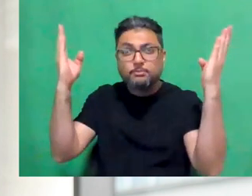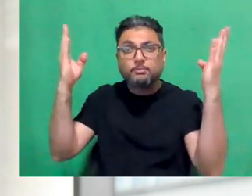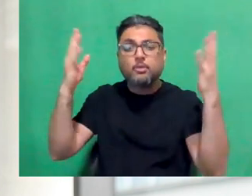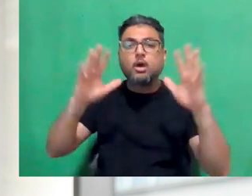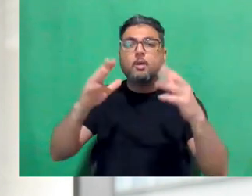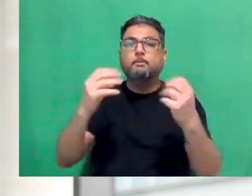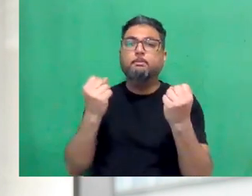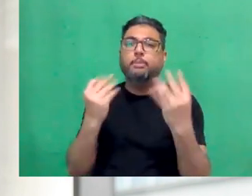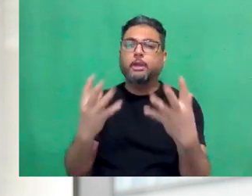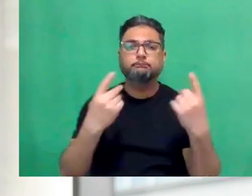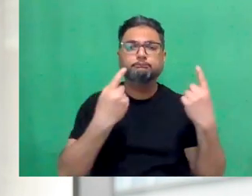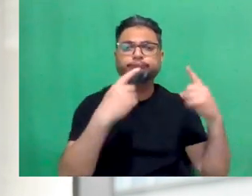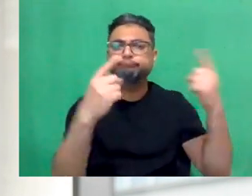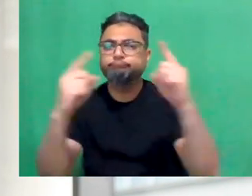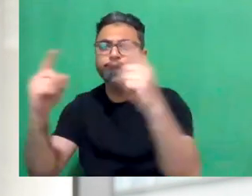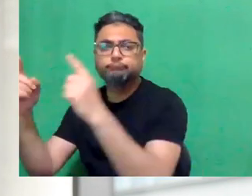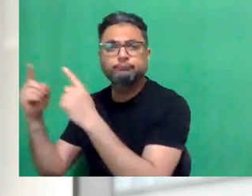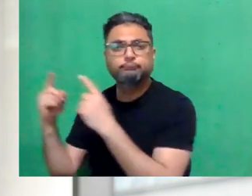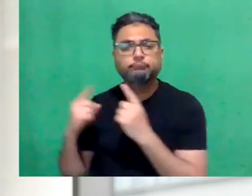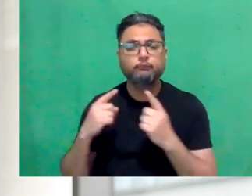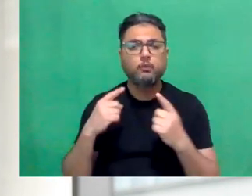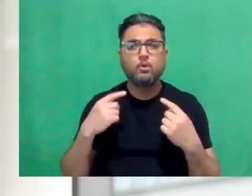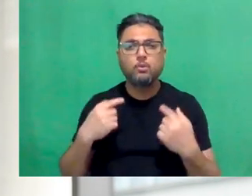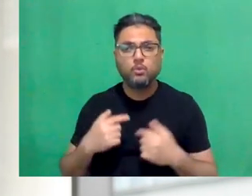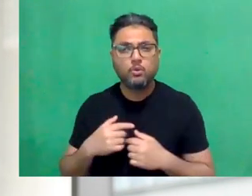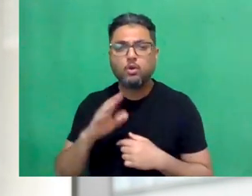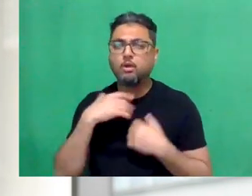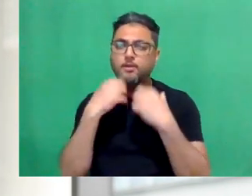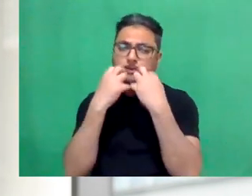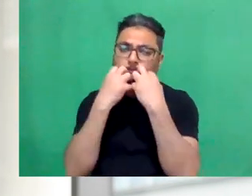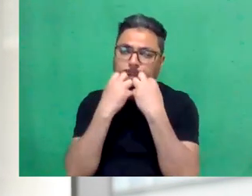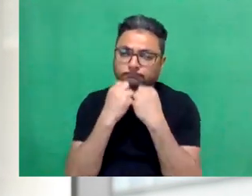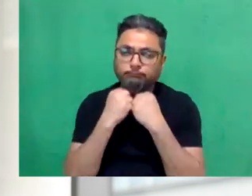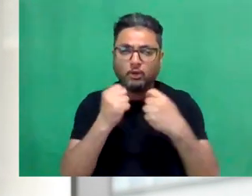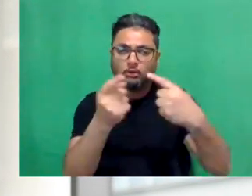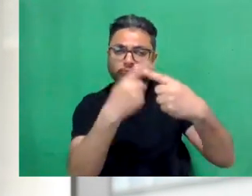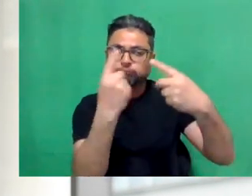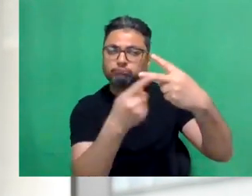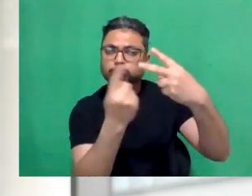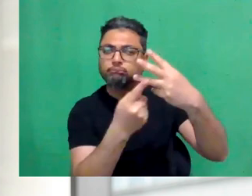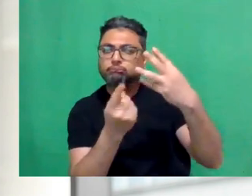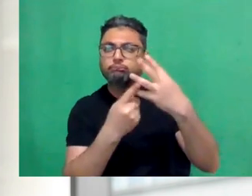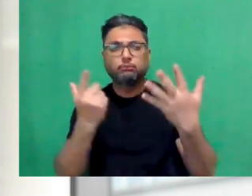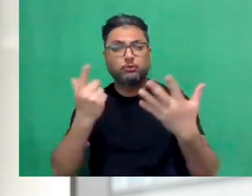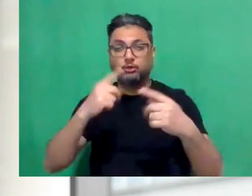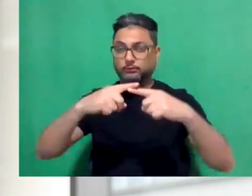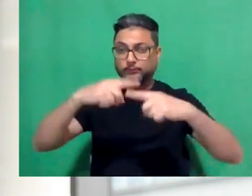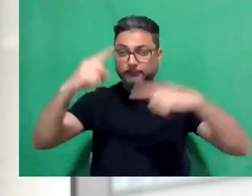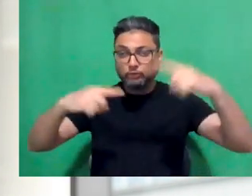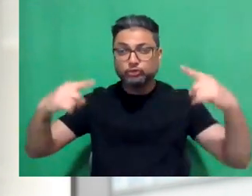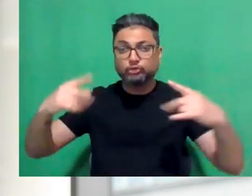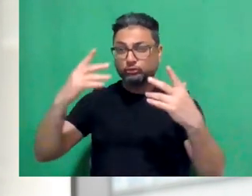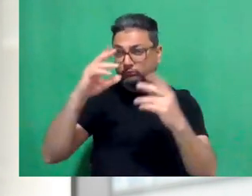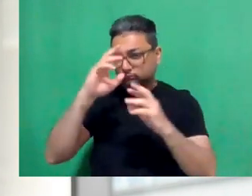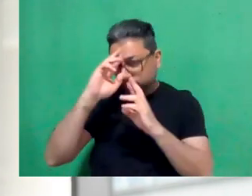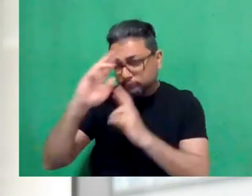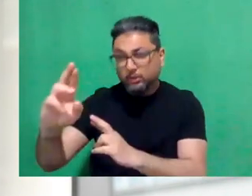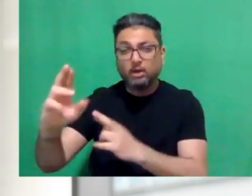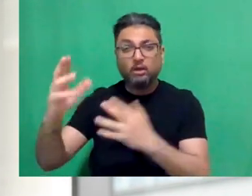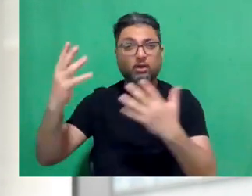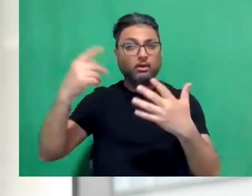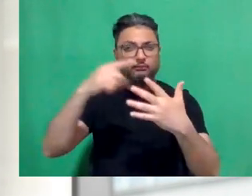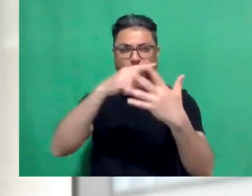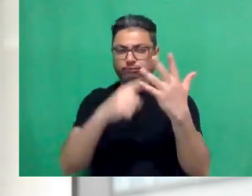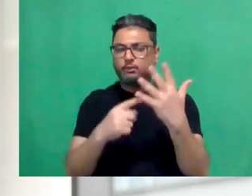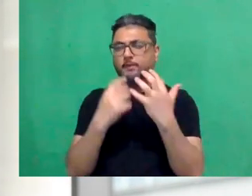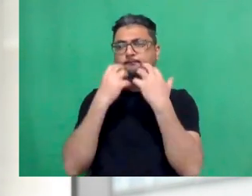grounded in the principles of access, diversity, mutual respect, and accountability. These values are